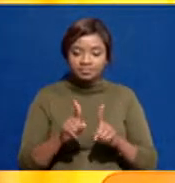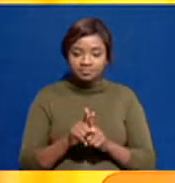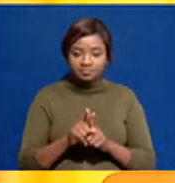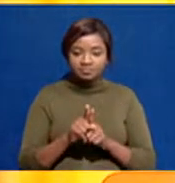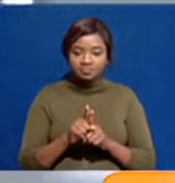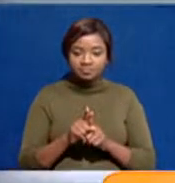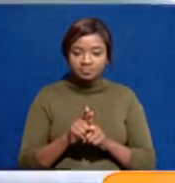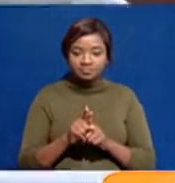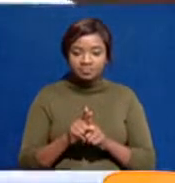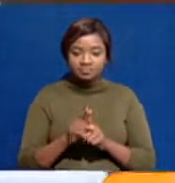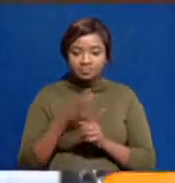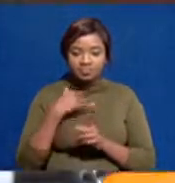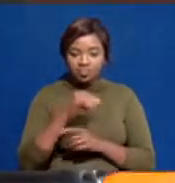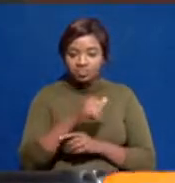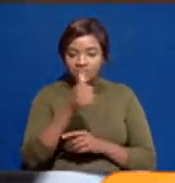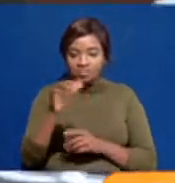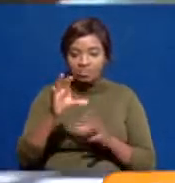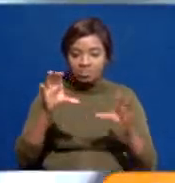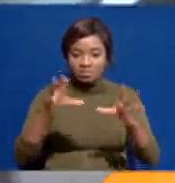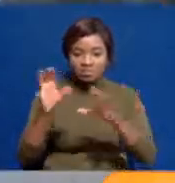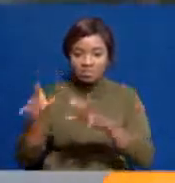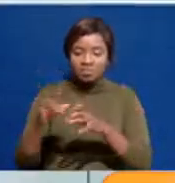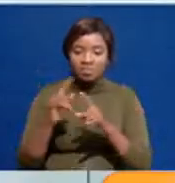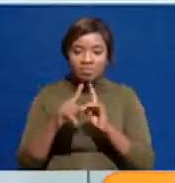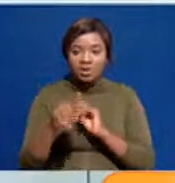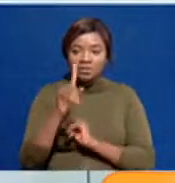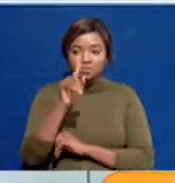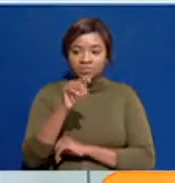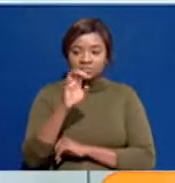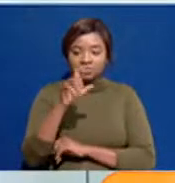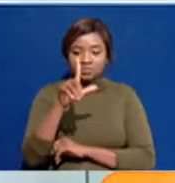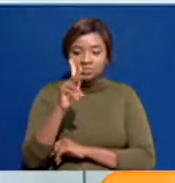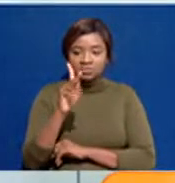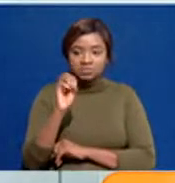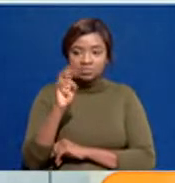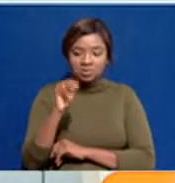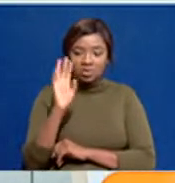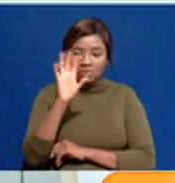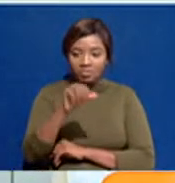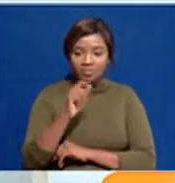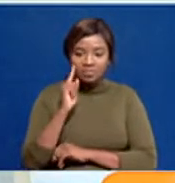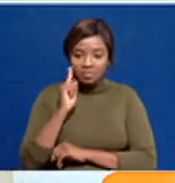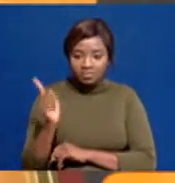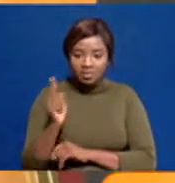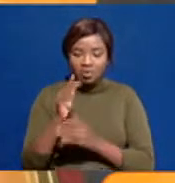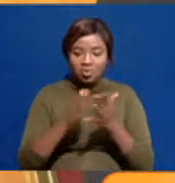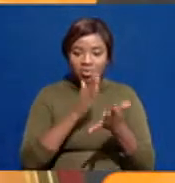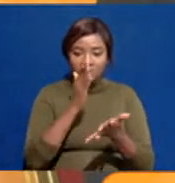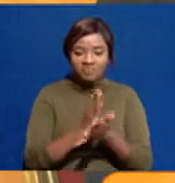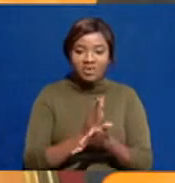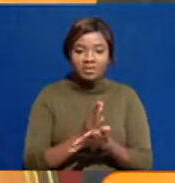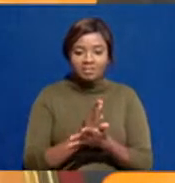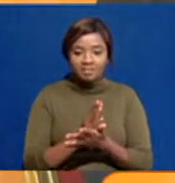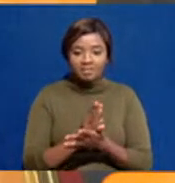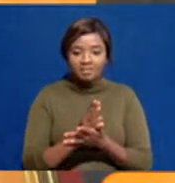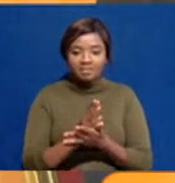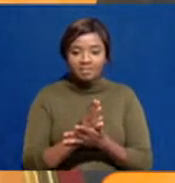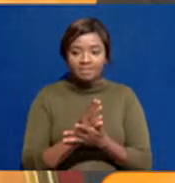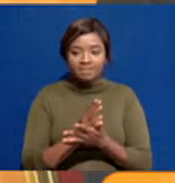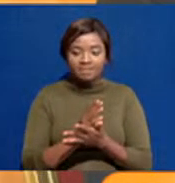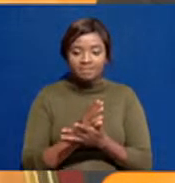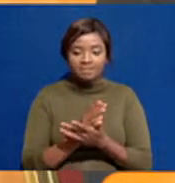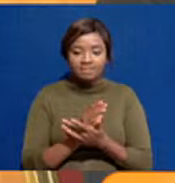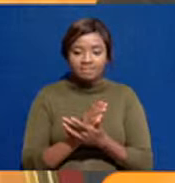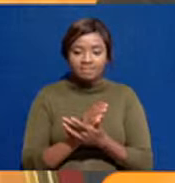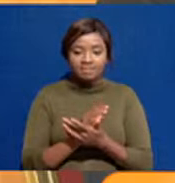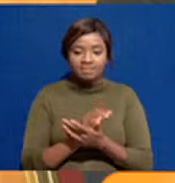entity. Claims that Telkom Kenya Board Chair Edward Njoroge confirmed to the committee. The new government has asked them to